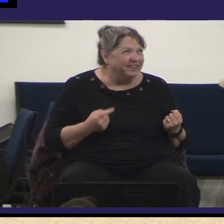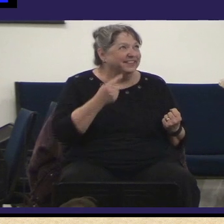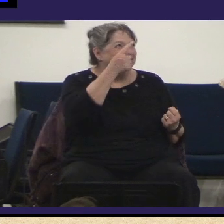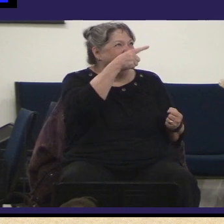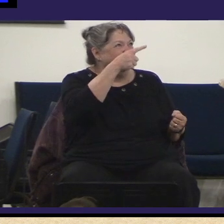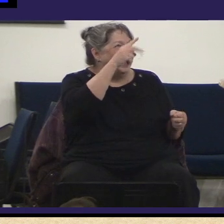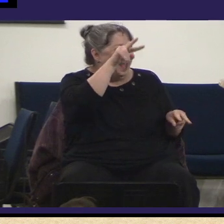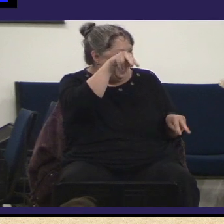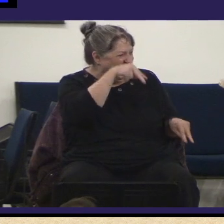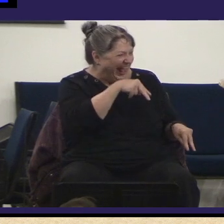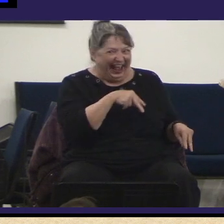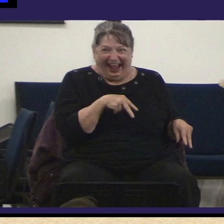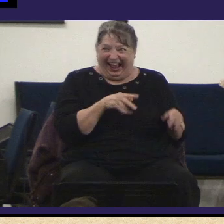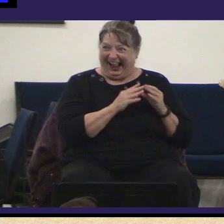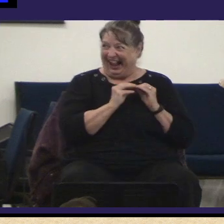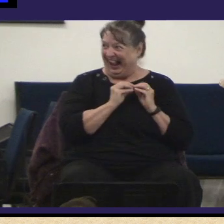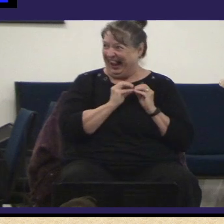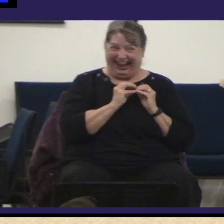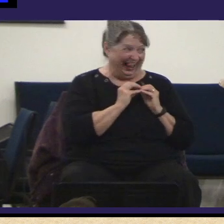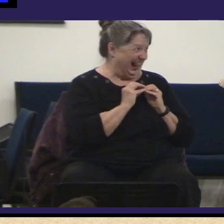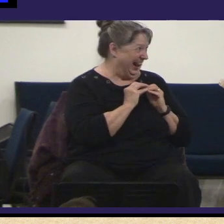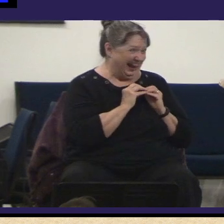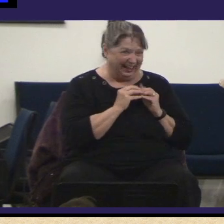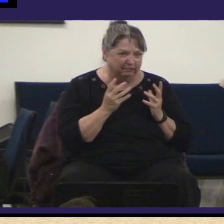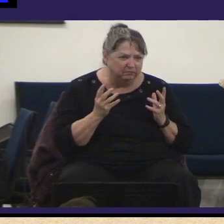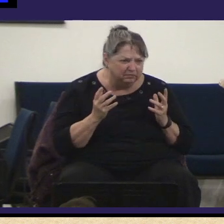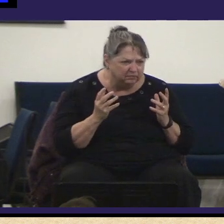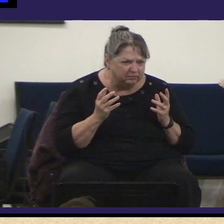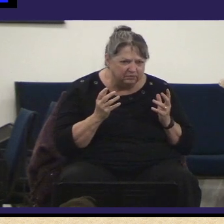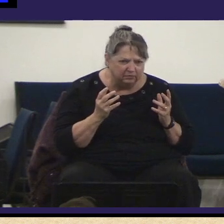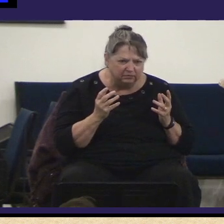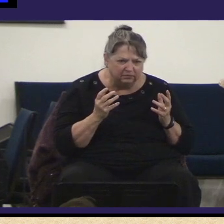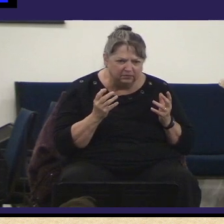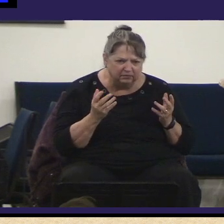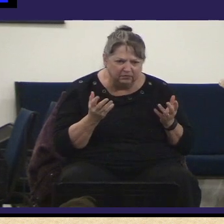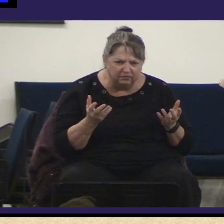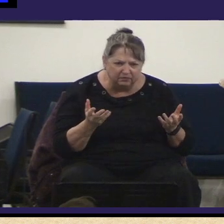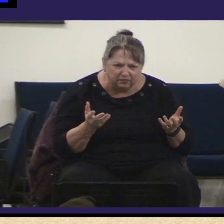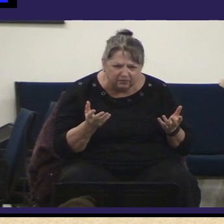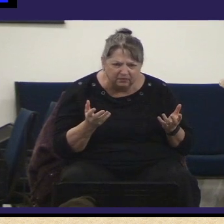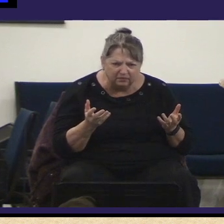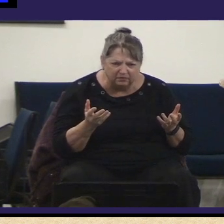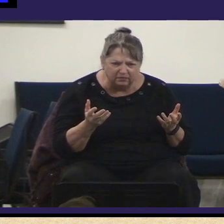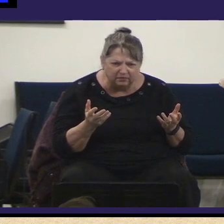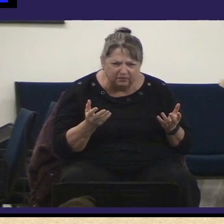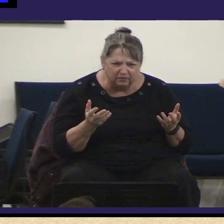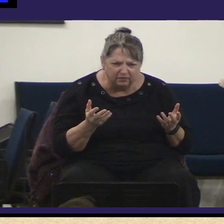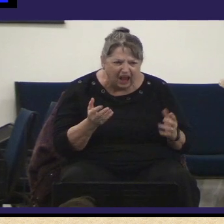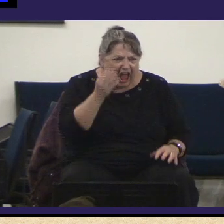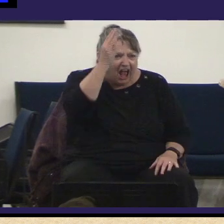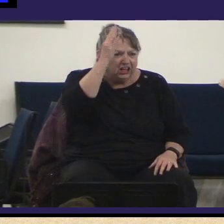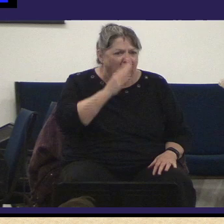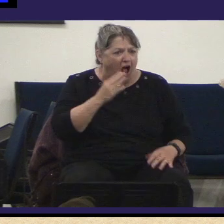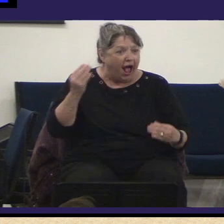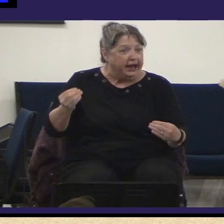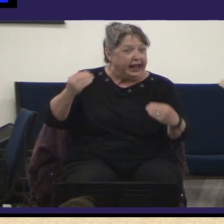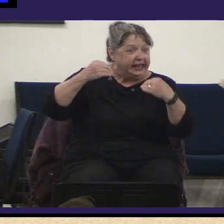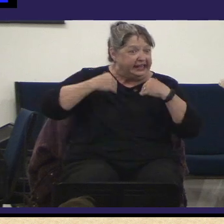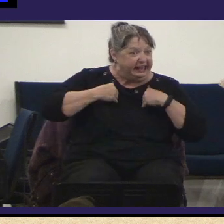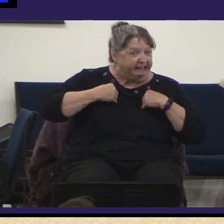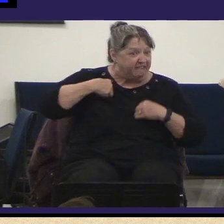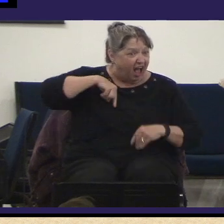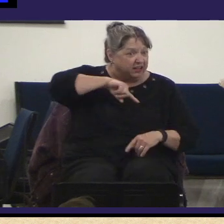And so God provides this armor. And it's important to know this truth here, that God provides us with this